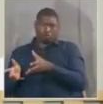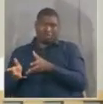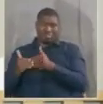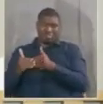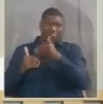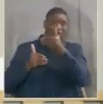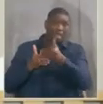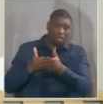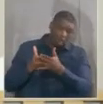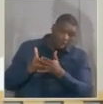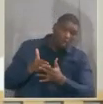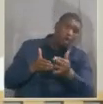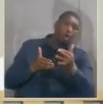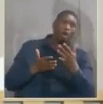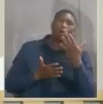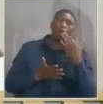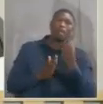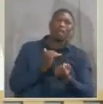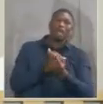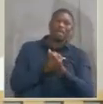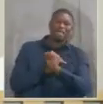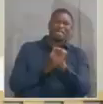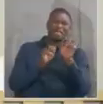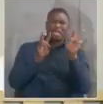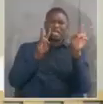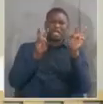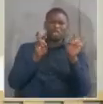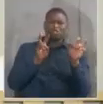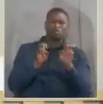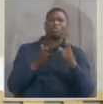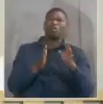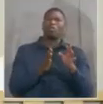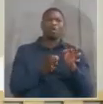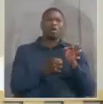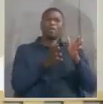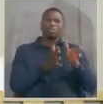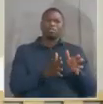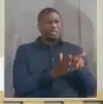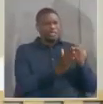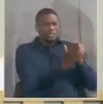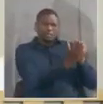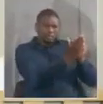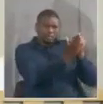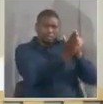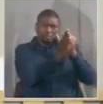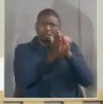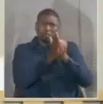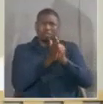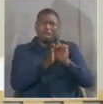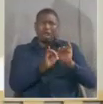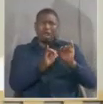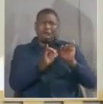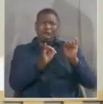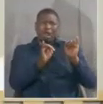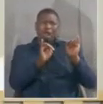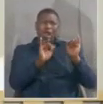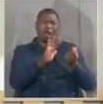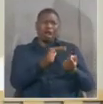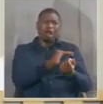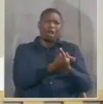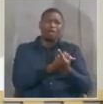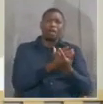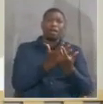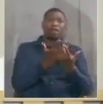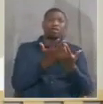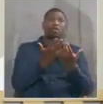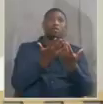the matter or the issue of political killings caught the